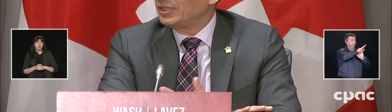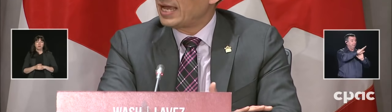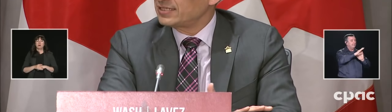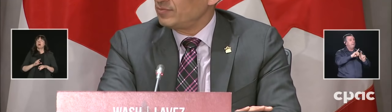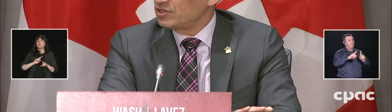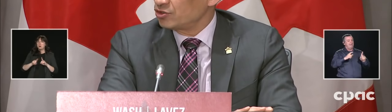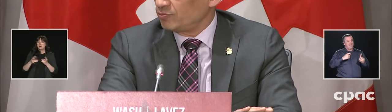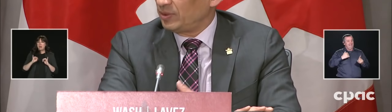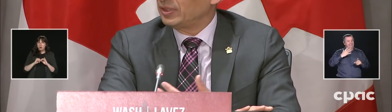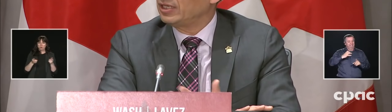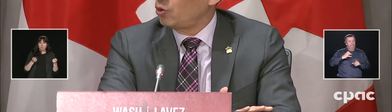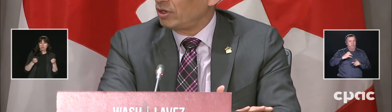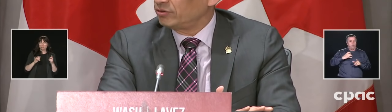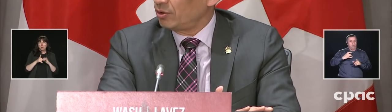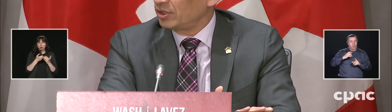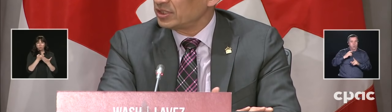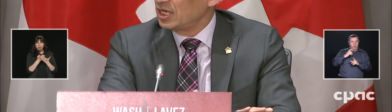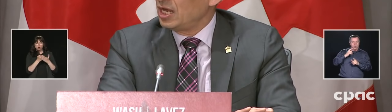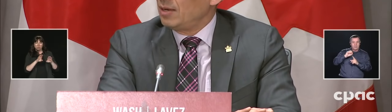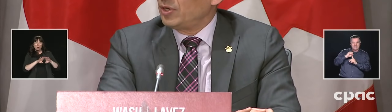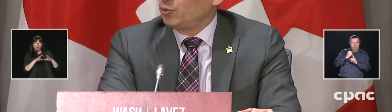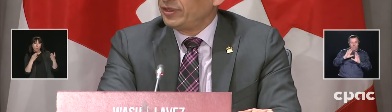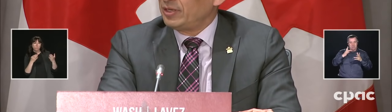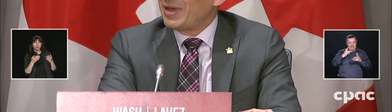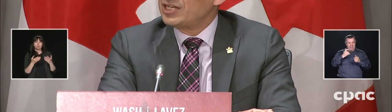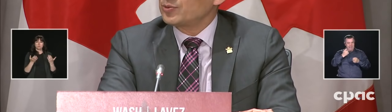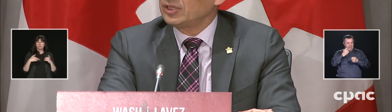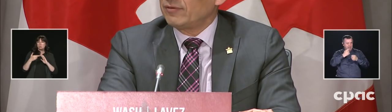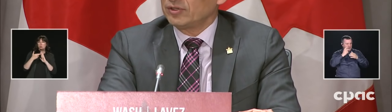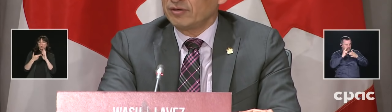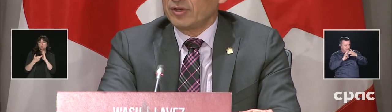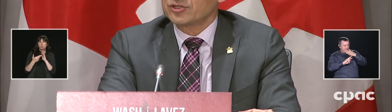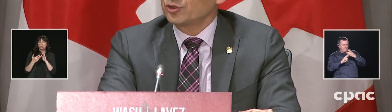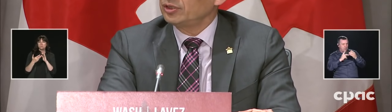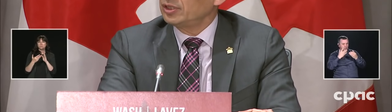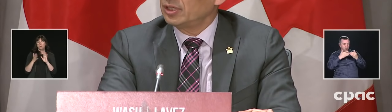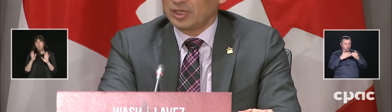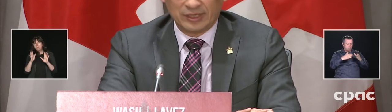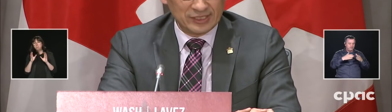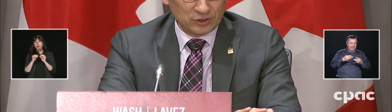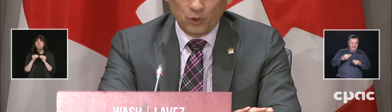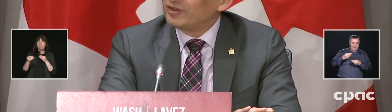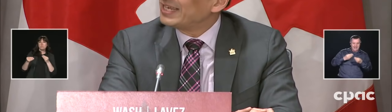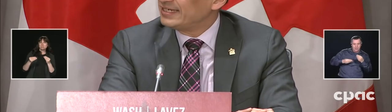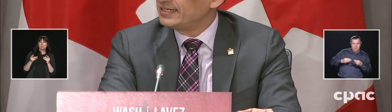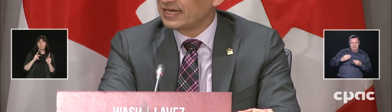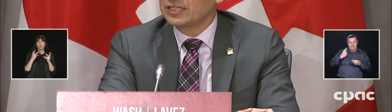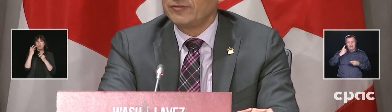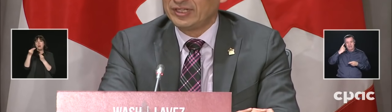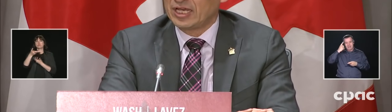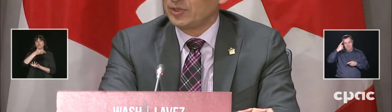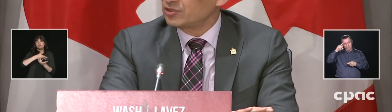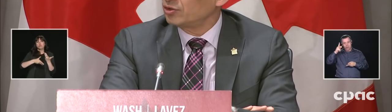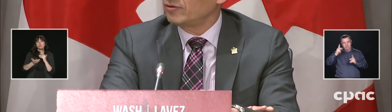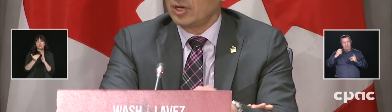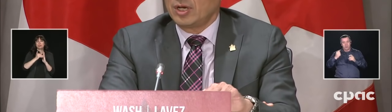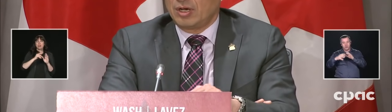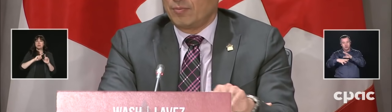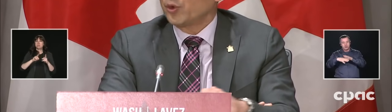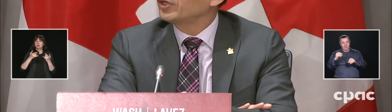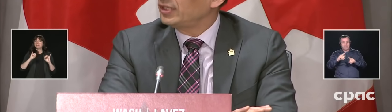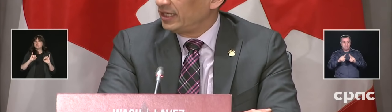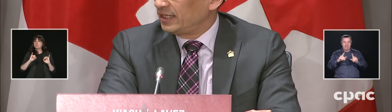economy, relaxing measures so people can go outdoors, but with a manageable level of a certain, I guess, COVID-19 activity that be sort